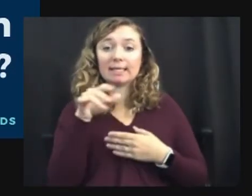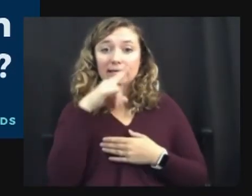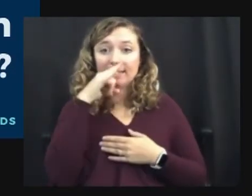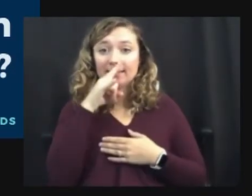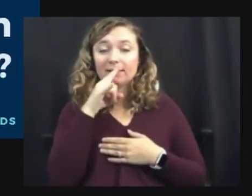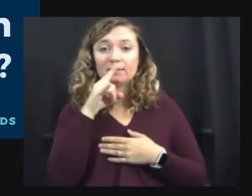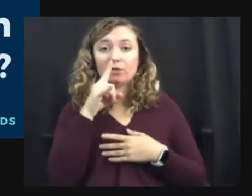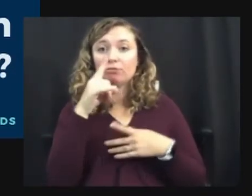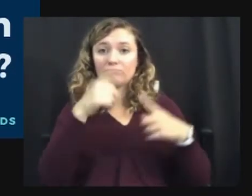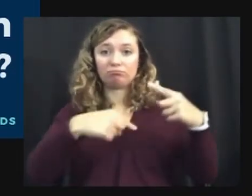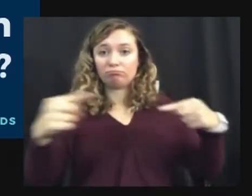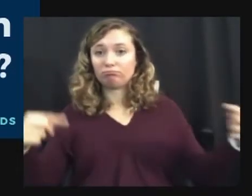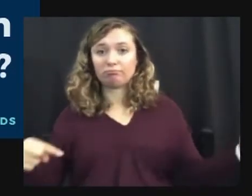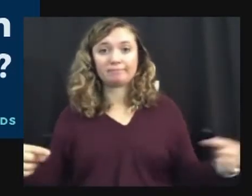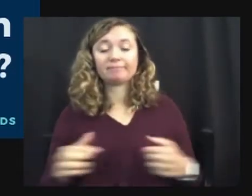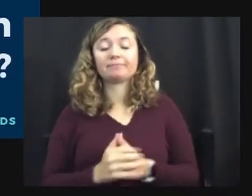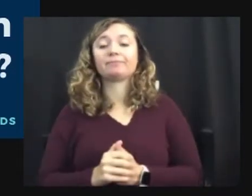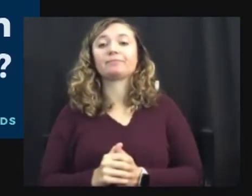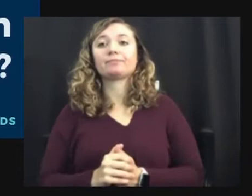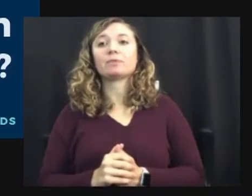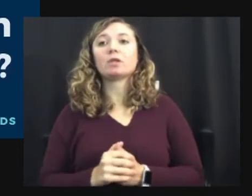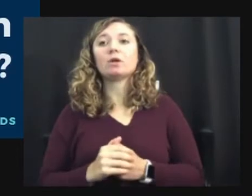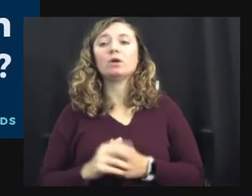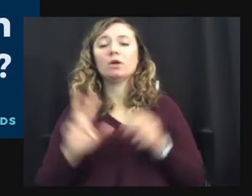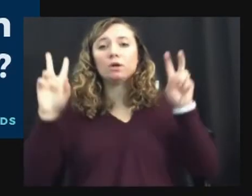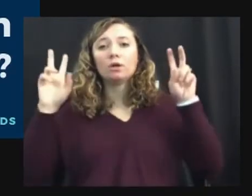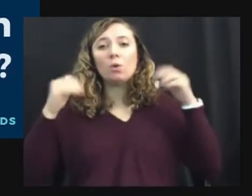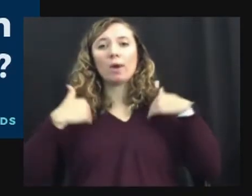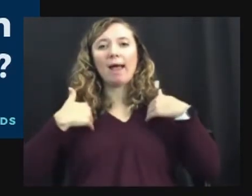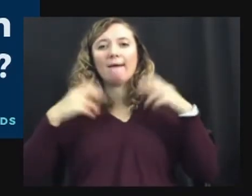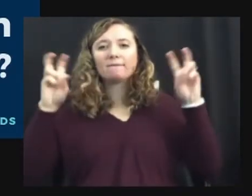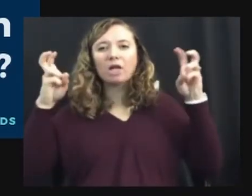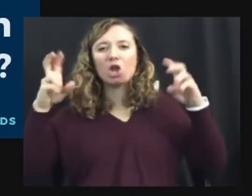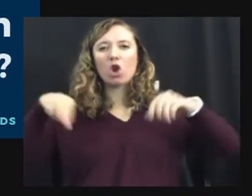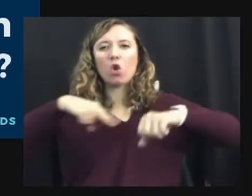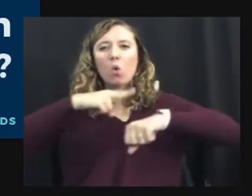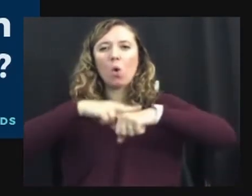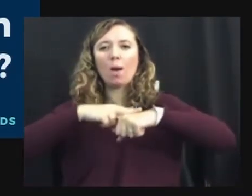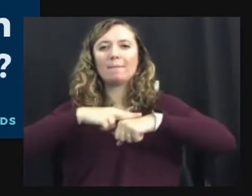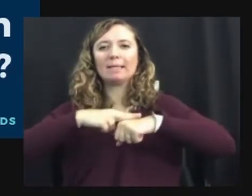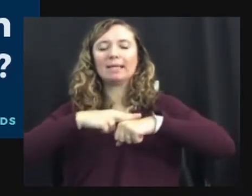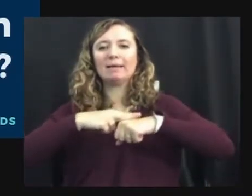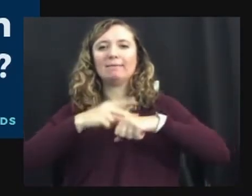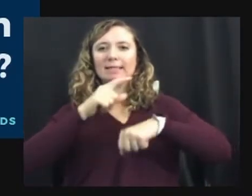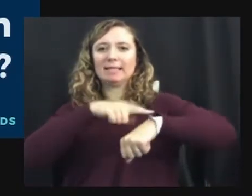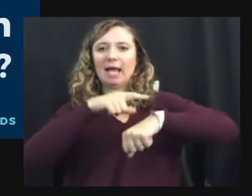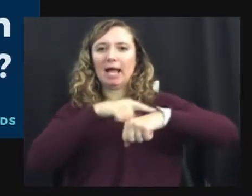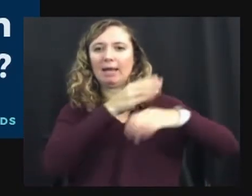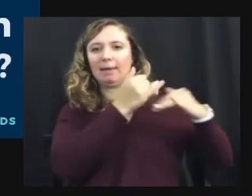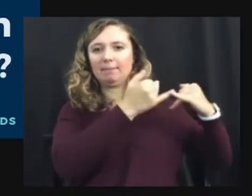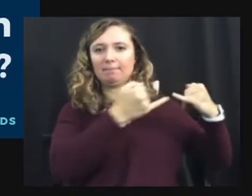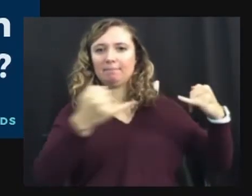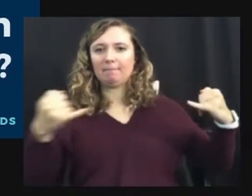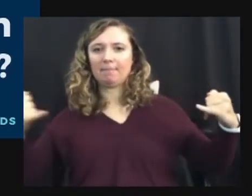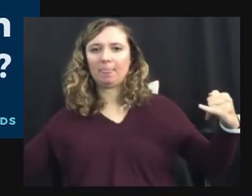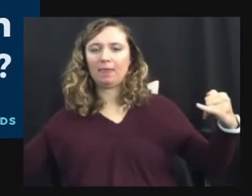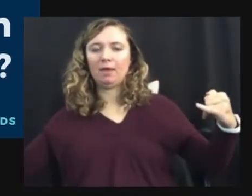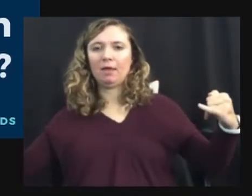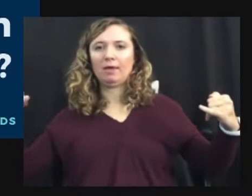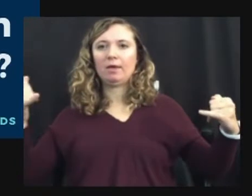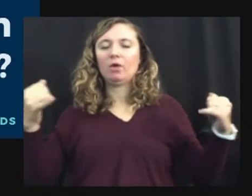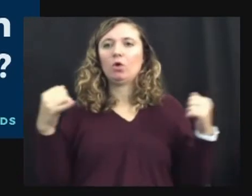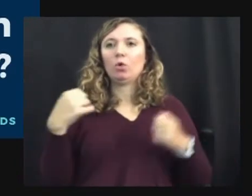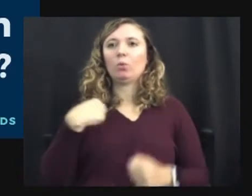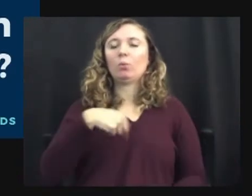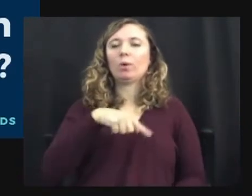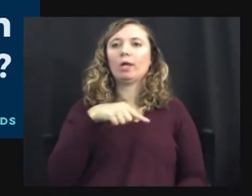normative developmental timelines, and we can almost to the day predict when non-autistic kids are